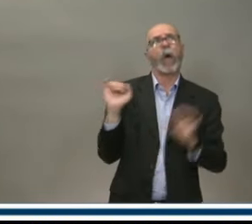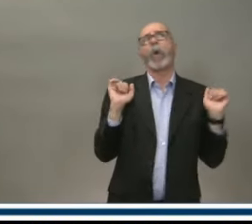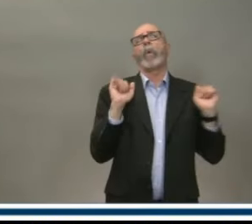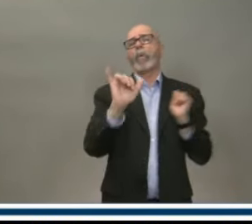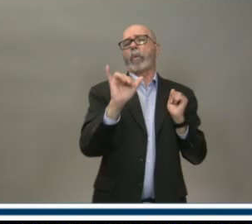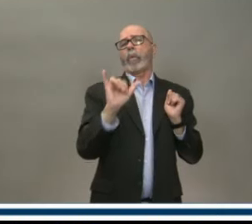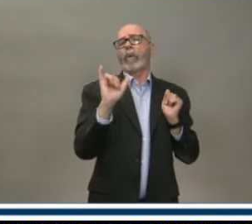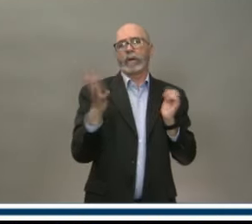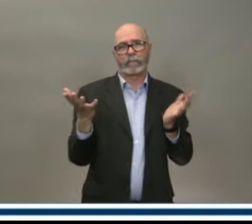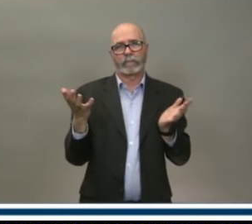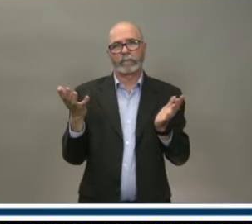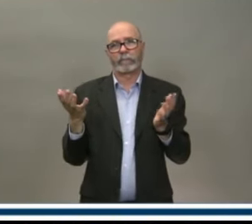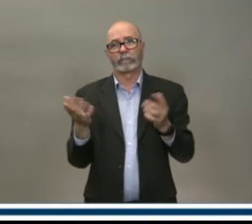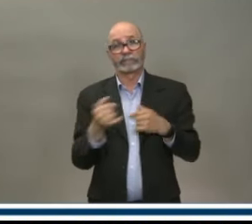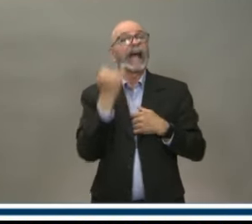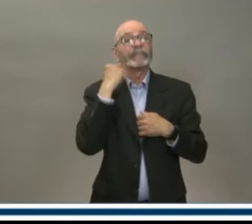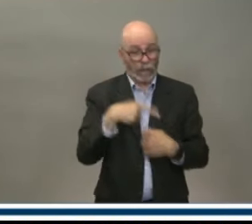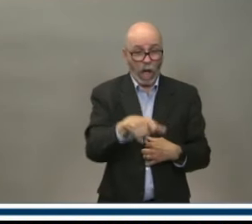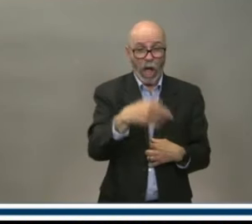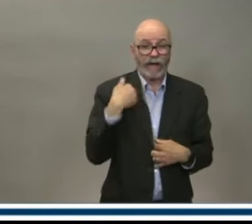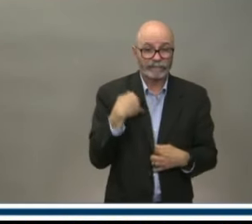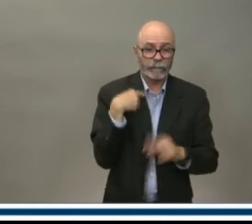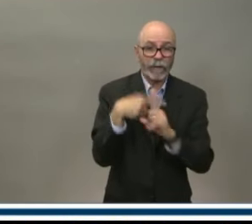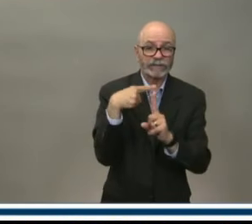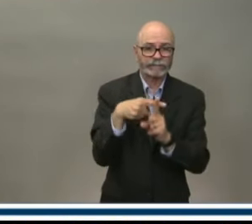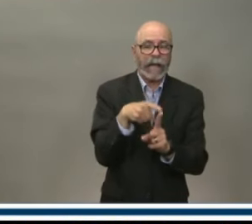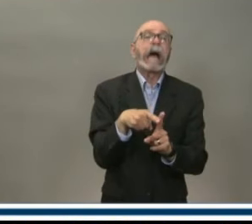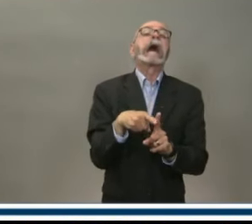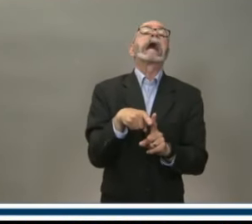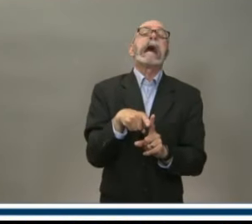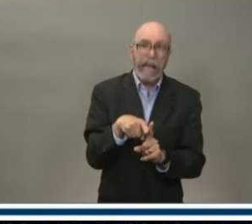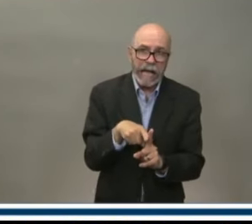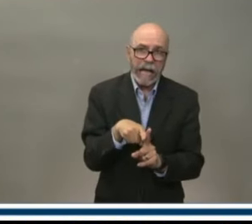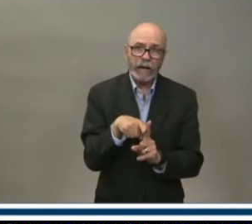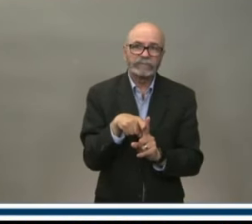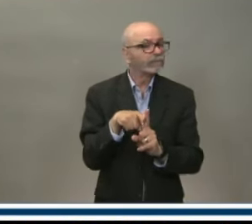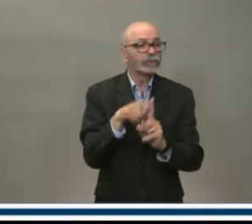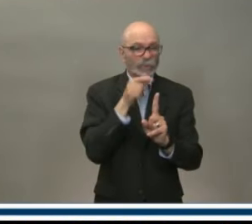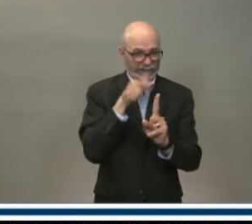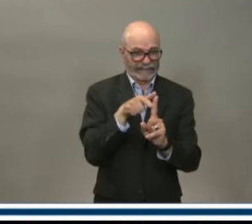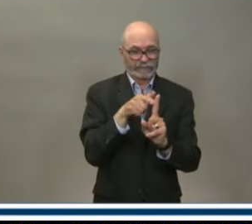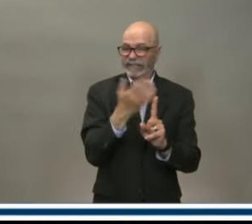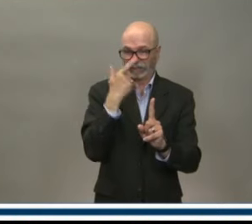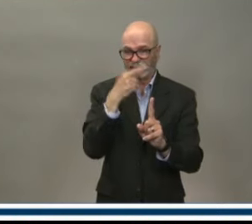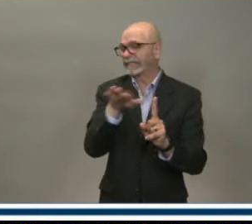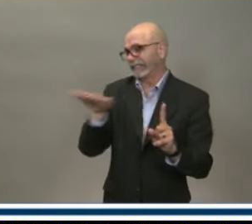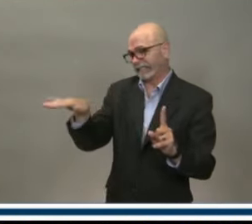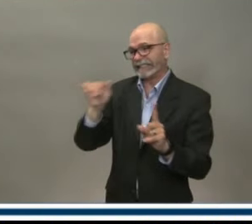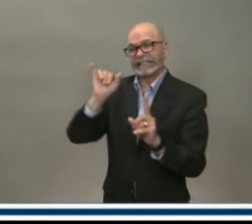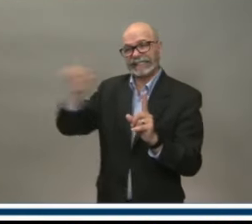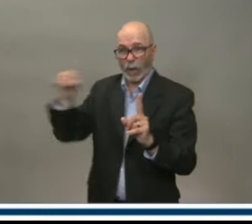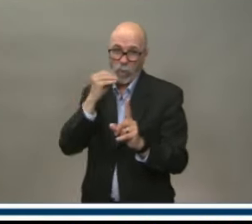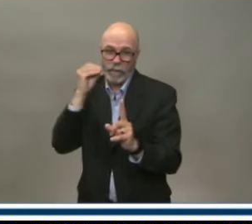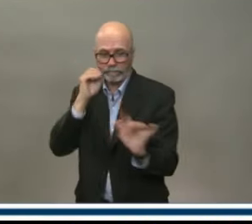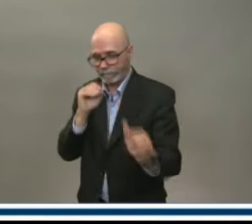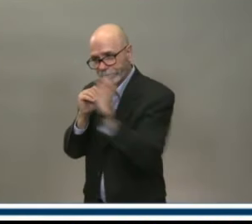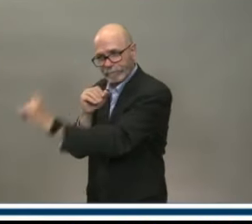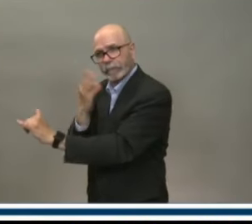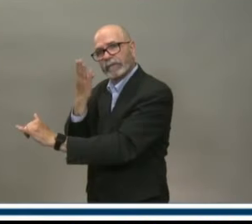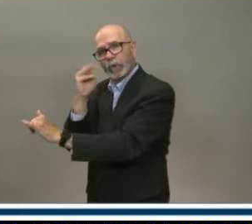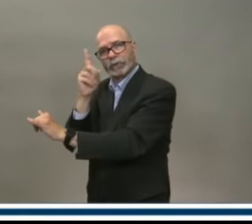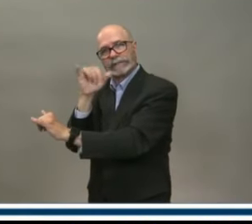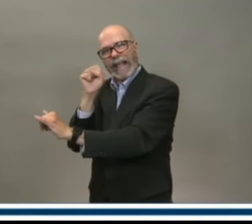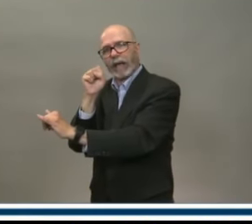person who's positive, isolate their contacts. What you're doing is minimizing the chance for people who have been exposed.